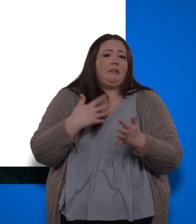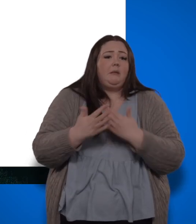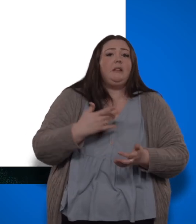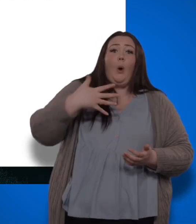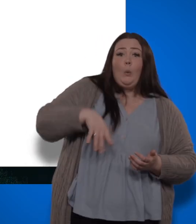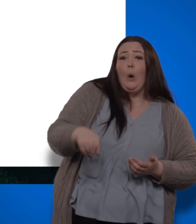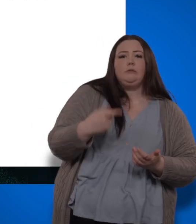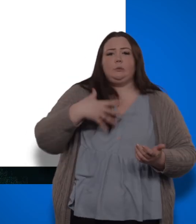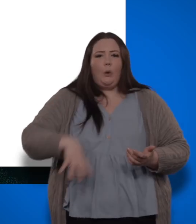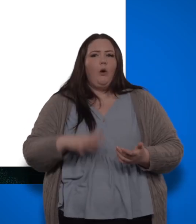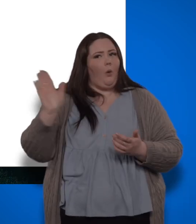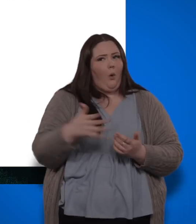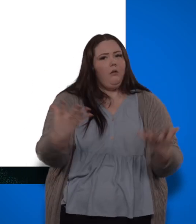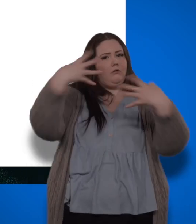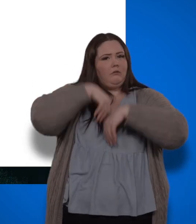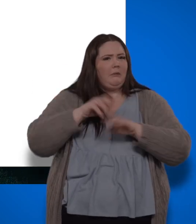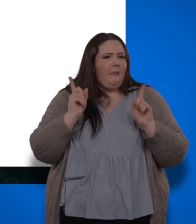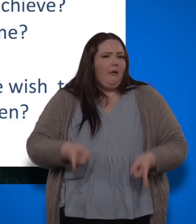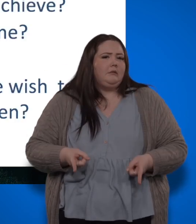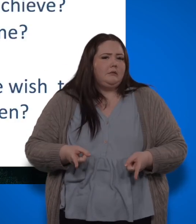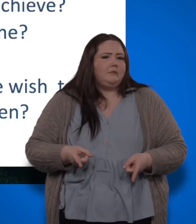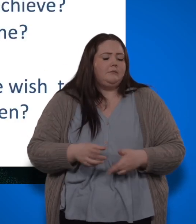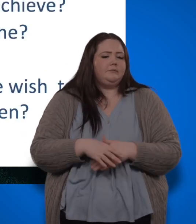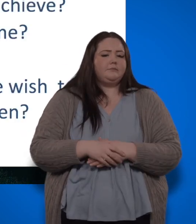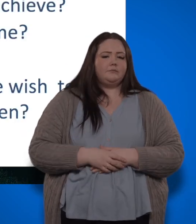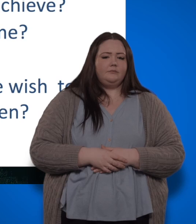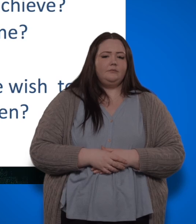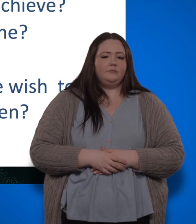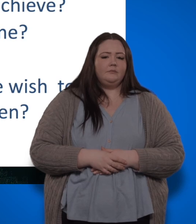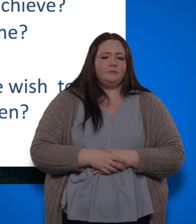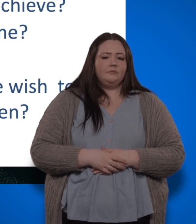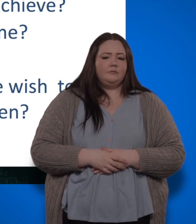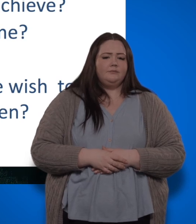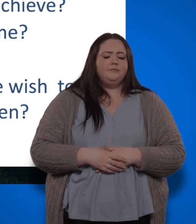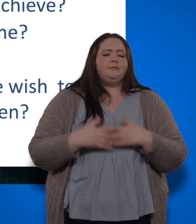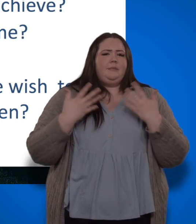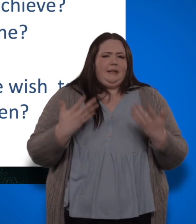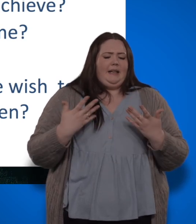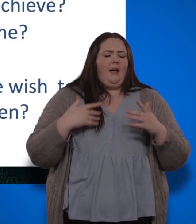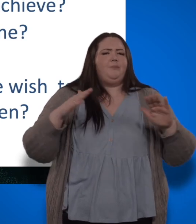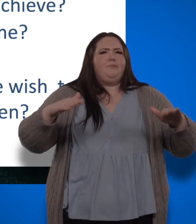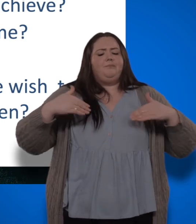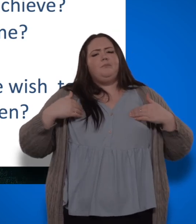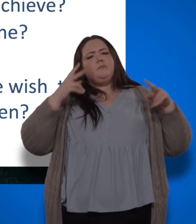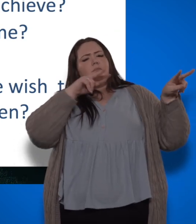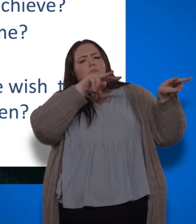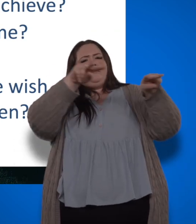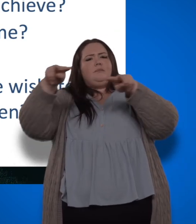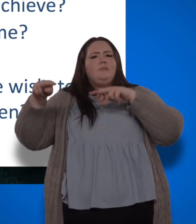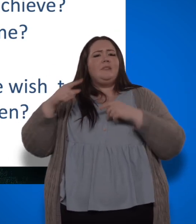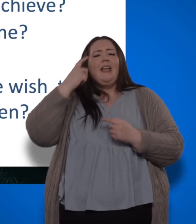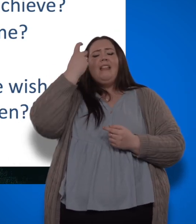So let's stand back a bit from the details and try to look at the big picture. And one of the questions is, where is this all going? What is the ultimate